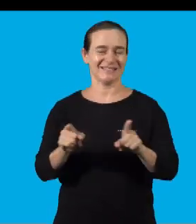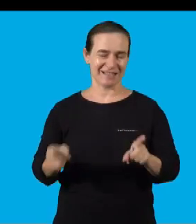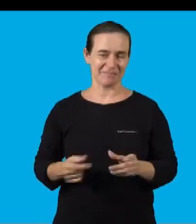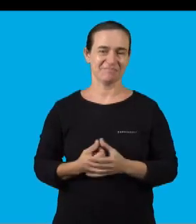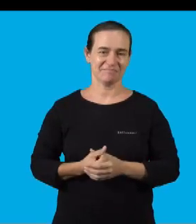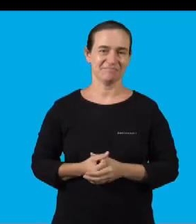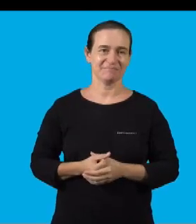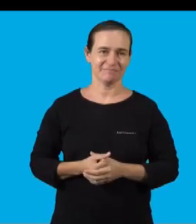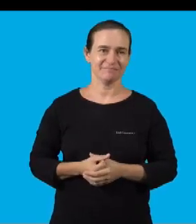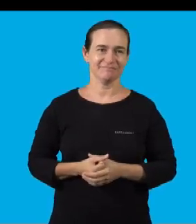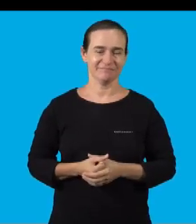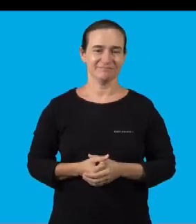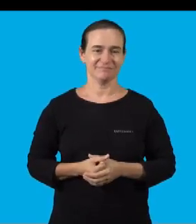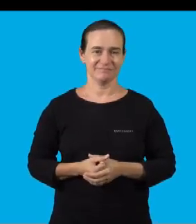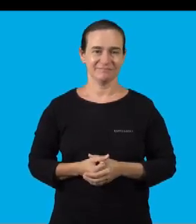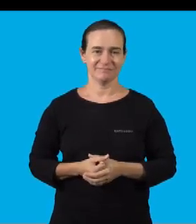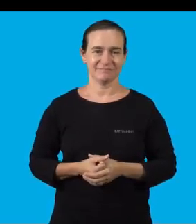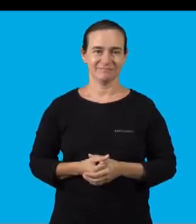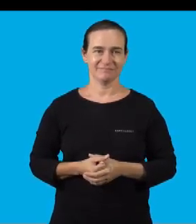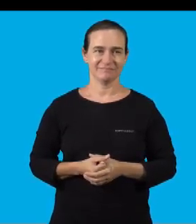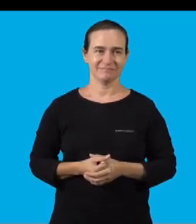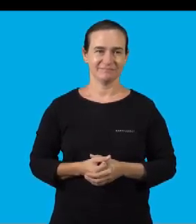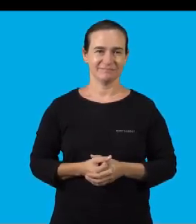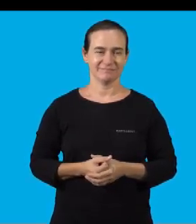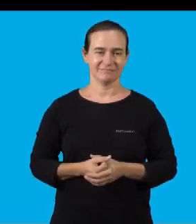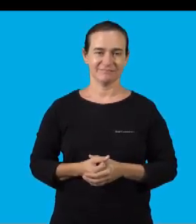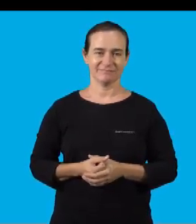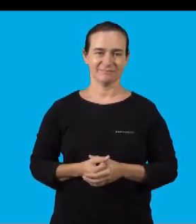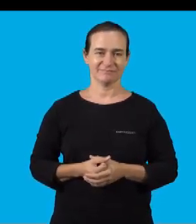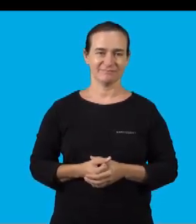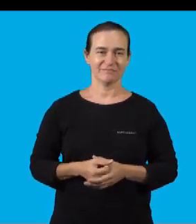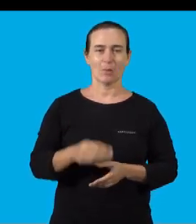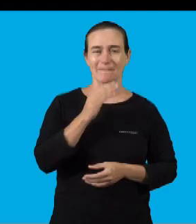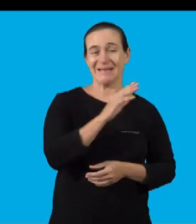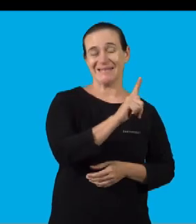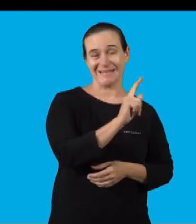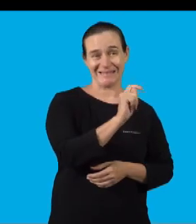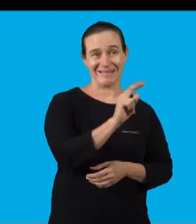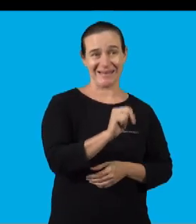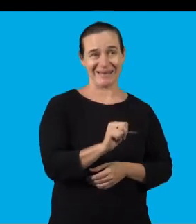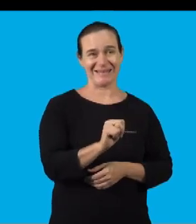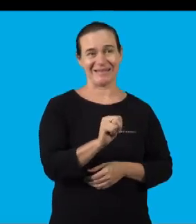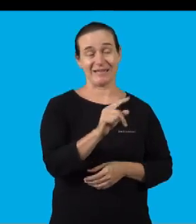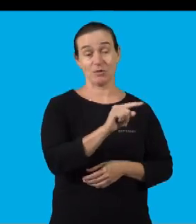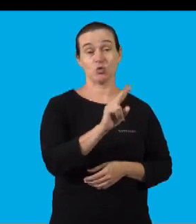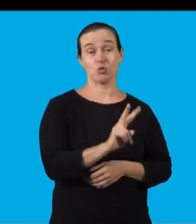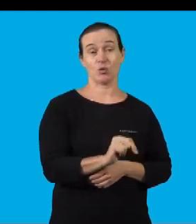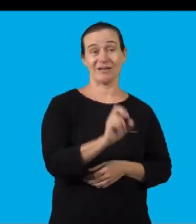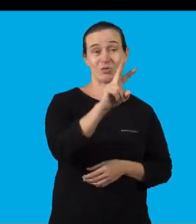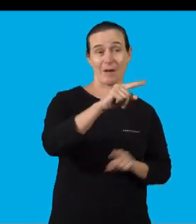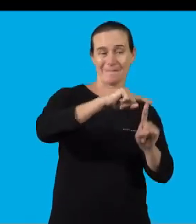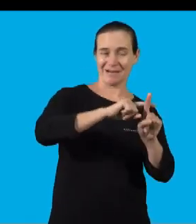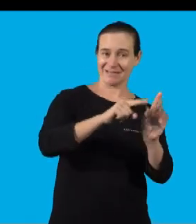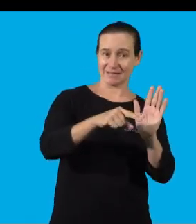we can see that we have found the same general term there as we were asked to prove, and that is 2n